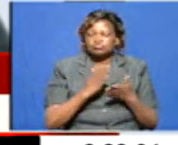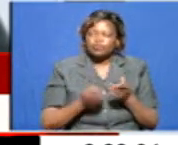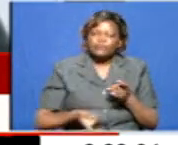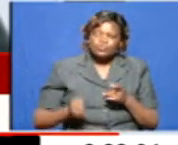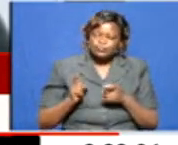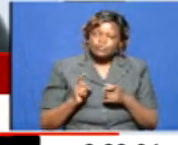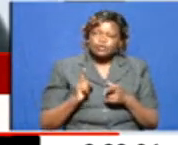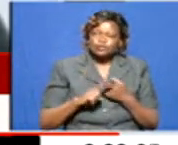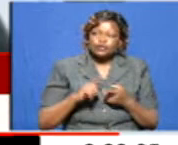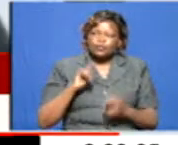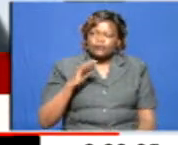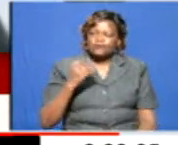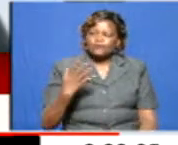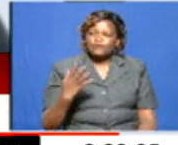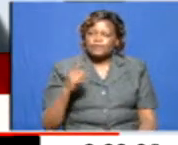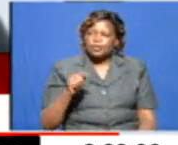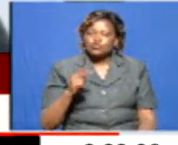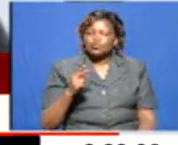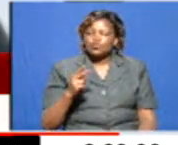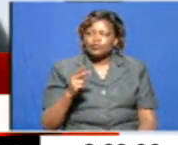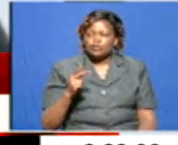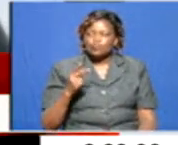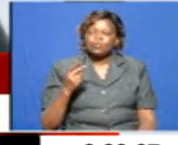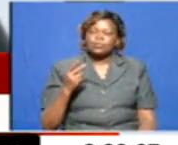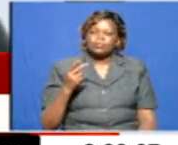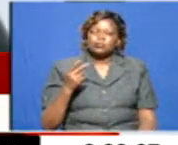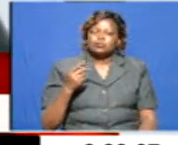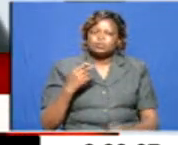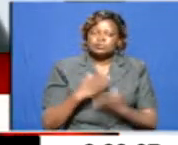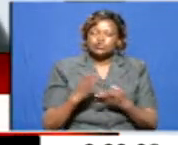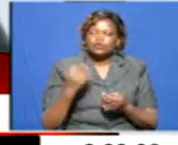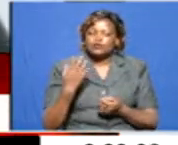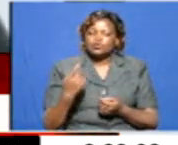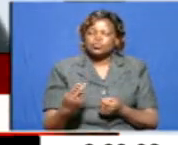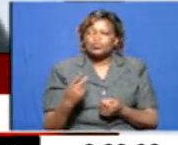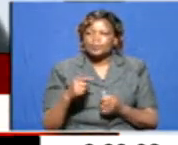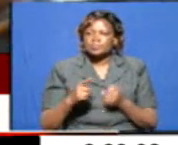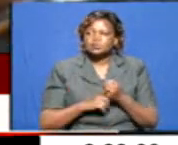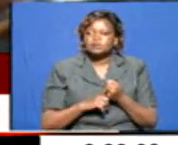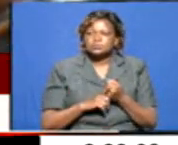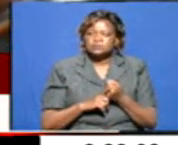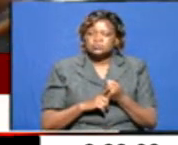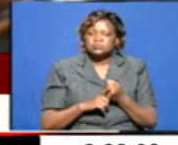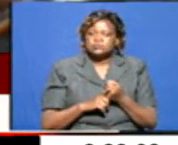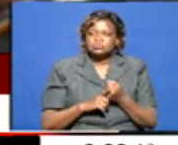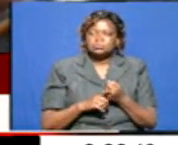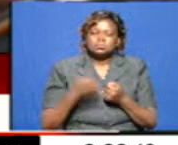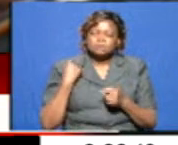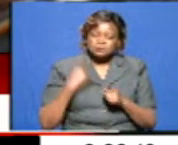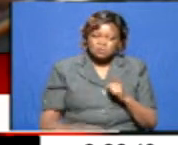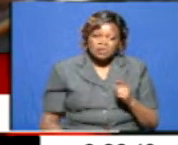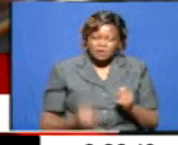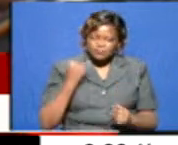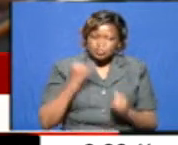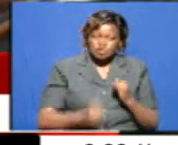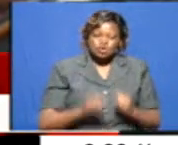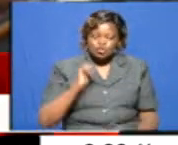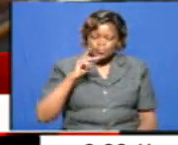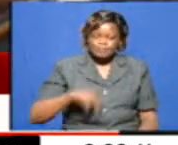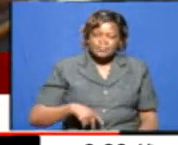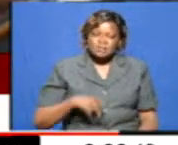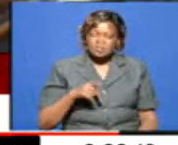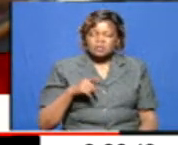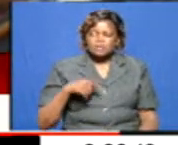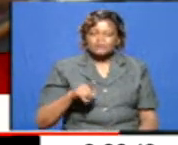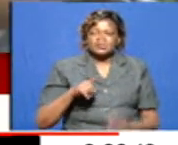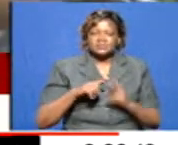to 54.2 francs per share from 42.6 last year. Finally, UAP Old Mutual has